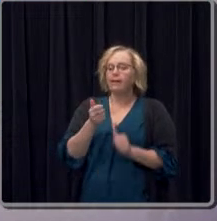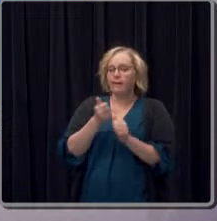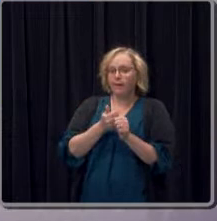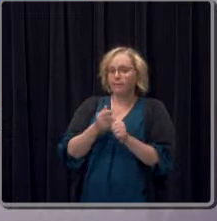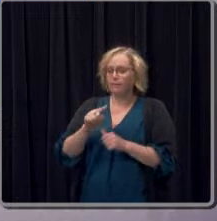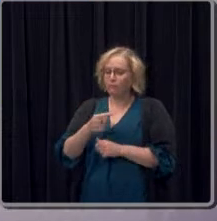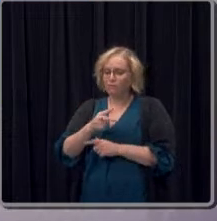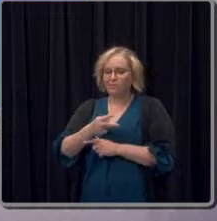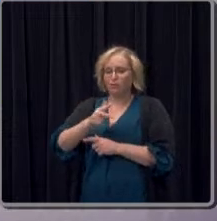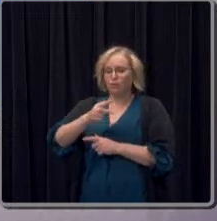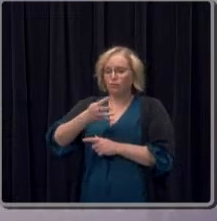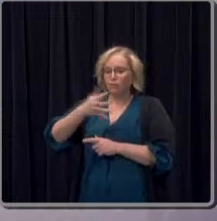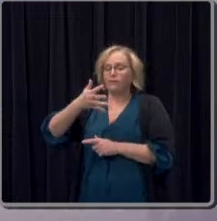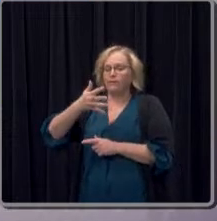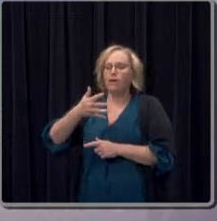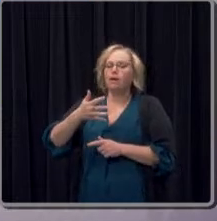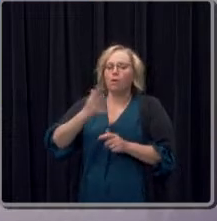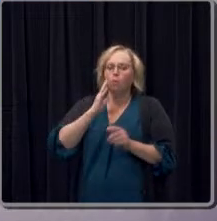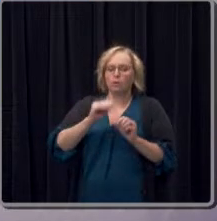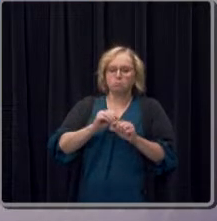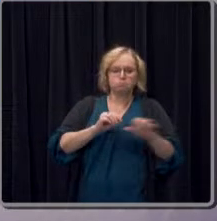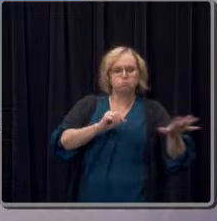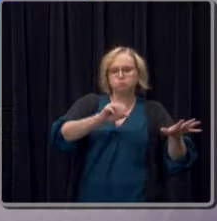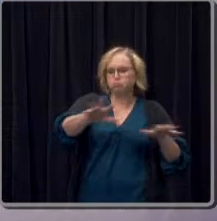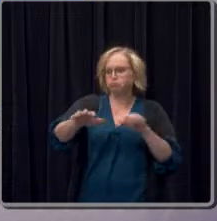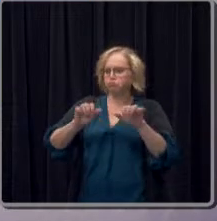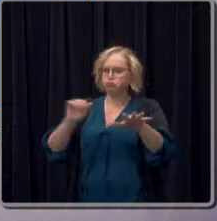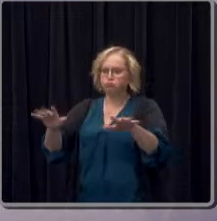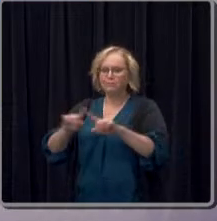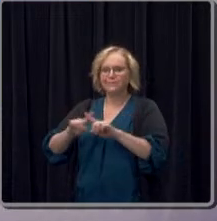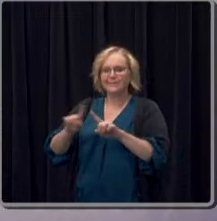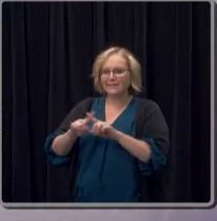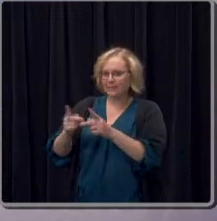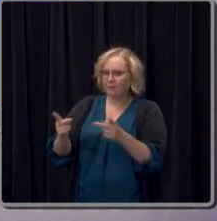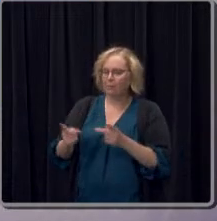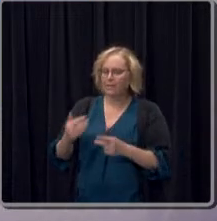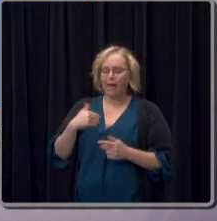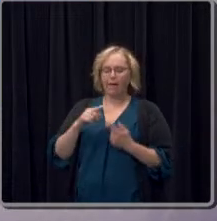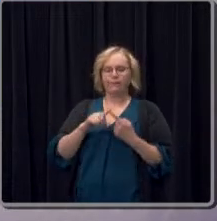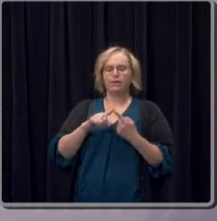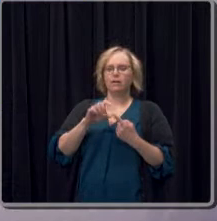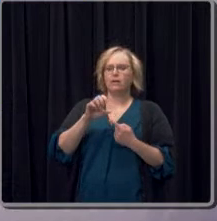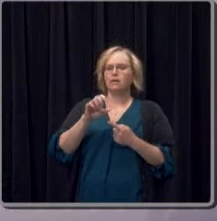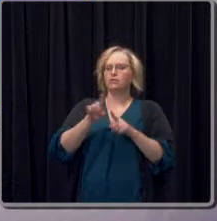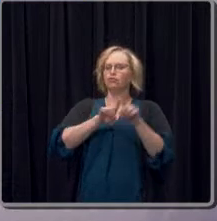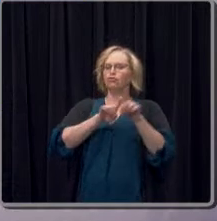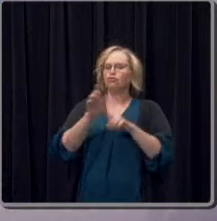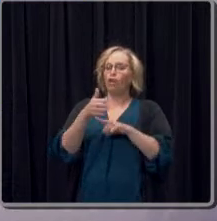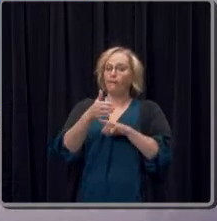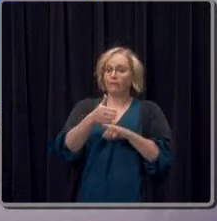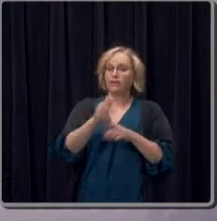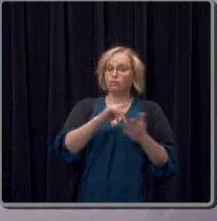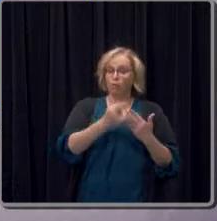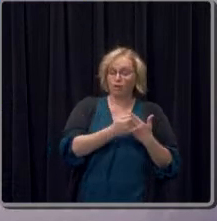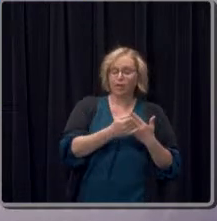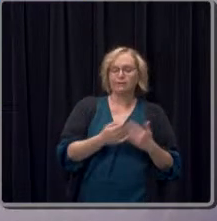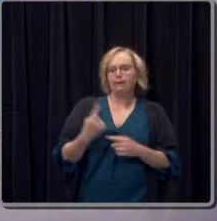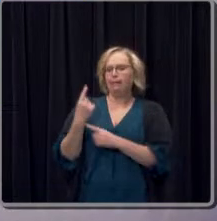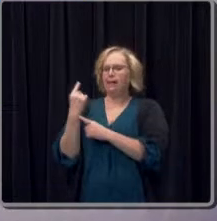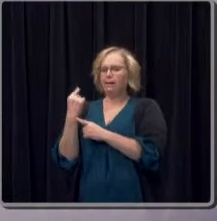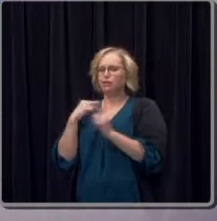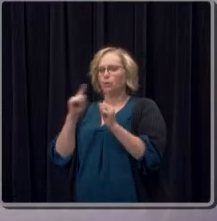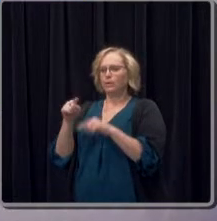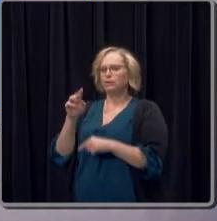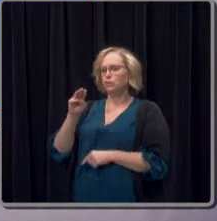be going from different places to, we have the Starfish Project. They went to Mission Southside last year. We have some going